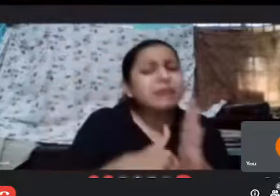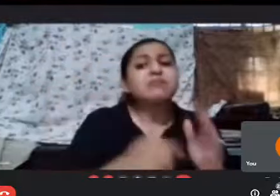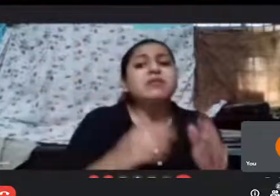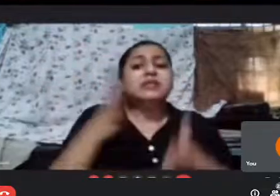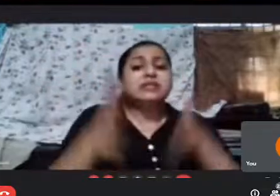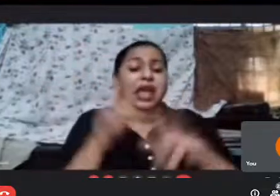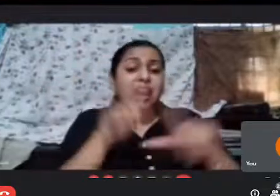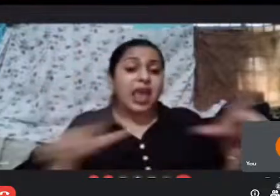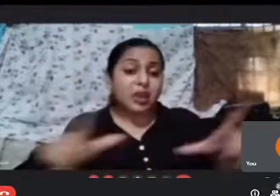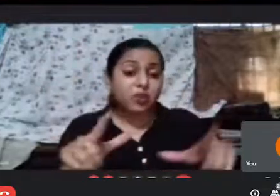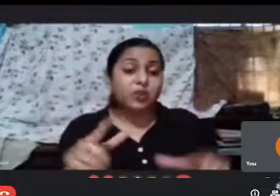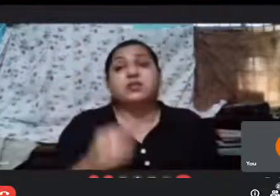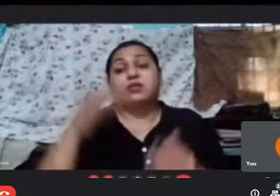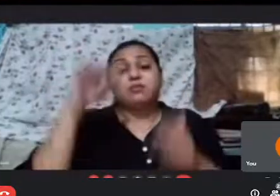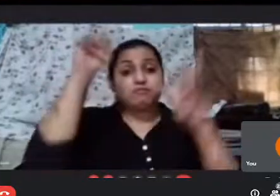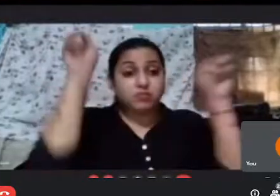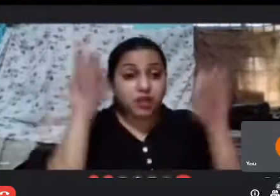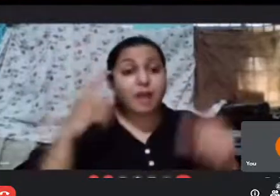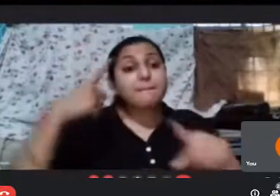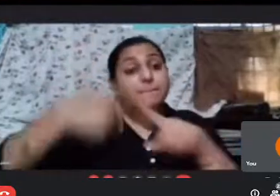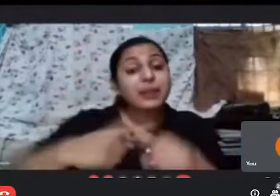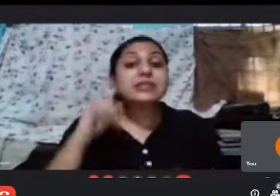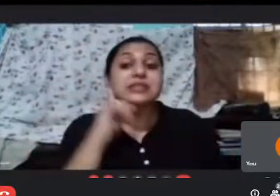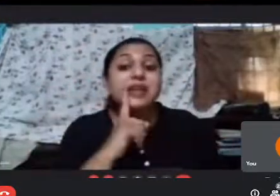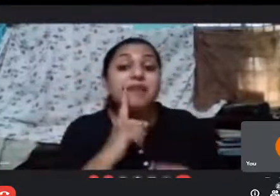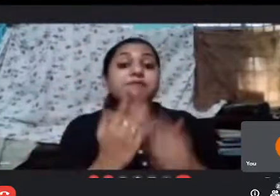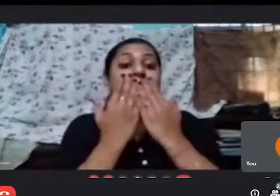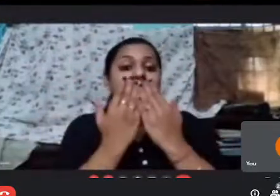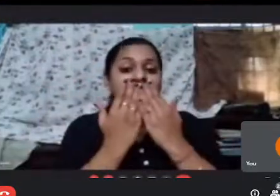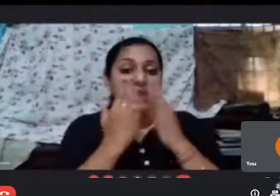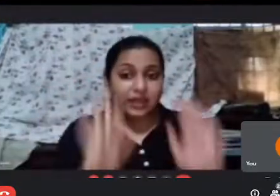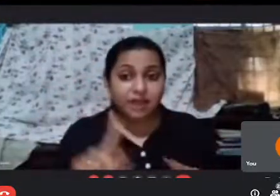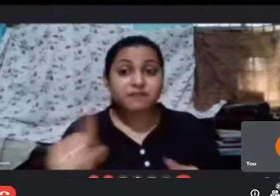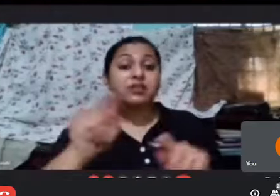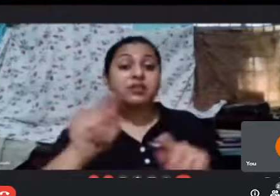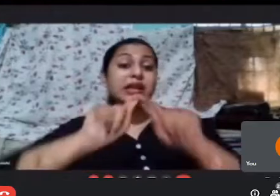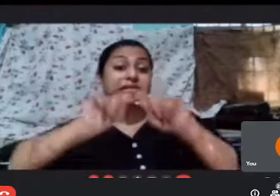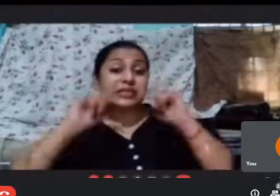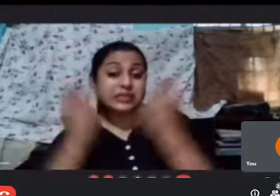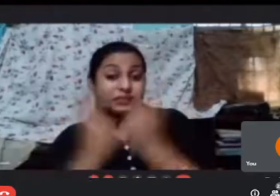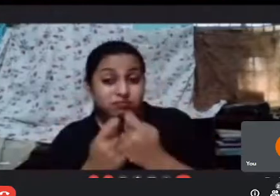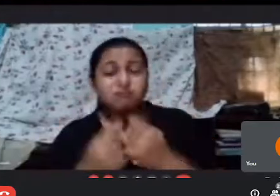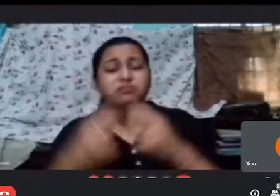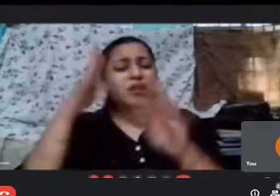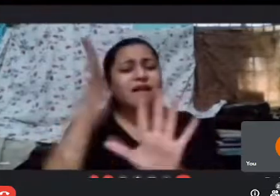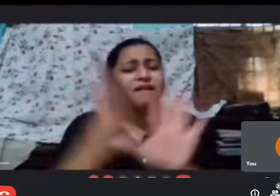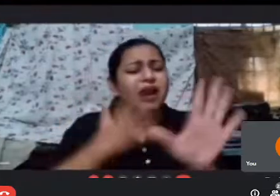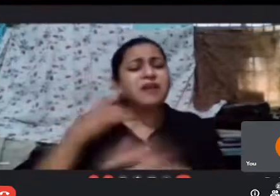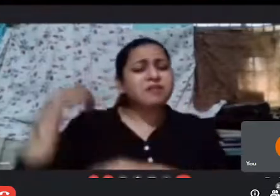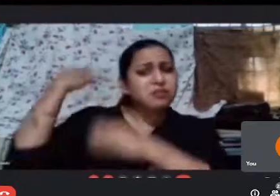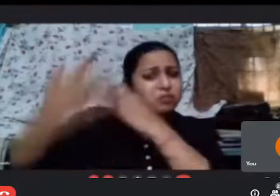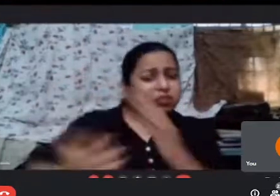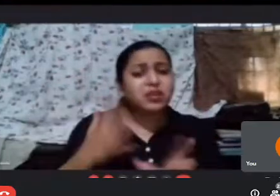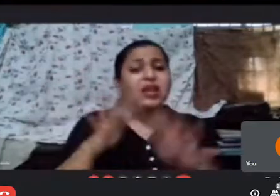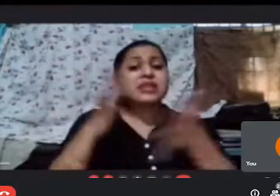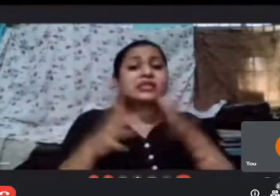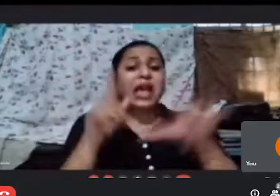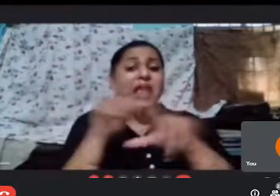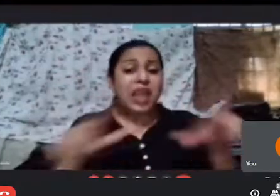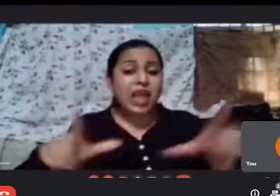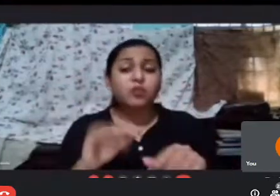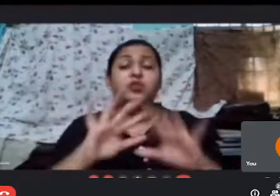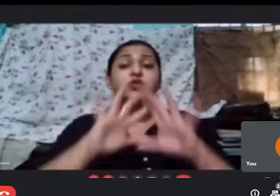Deaf Studies. Her team has pioneered research in the comparative study of sign languages worldwide and